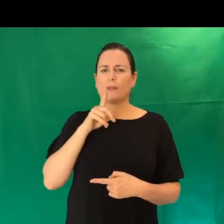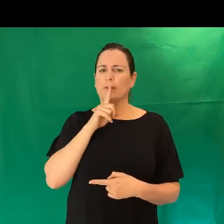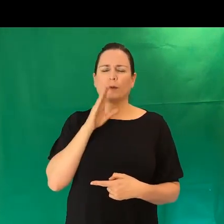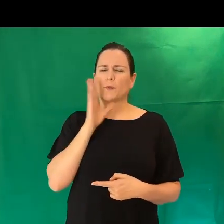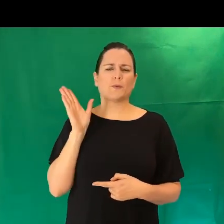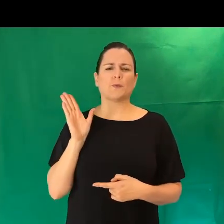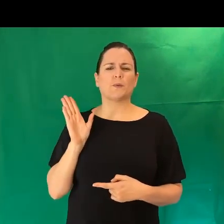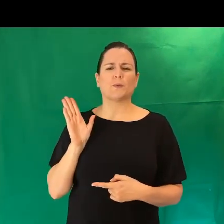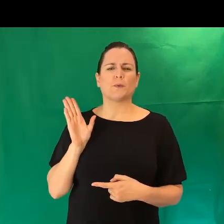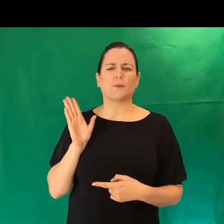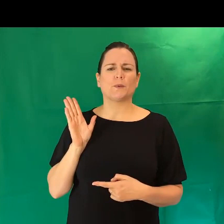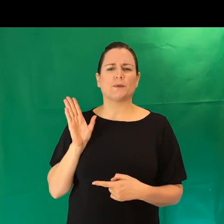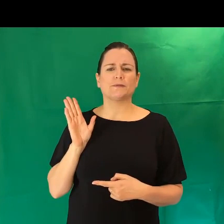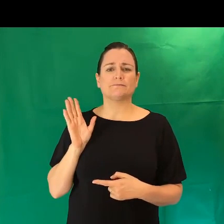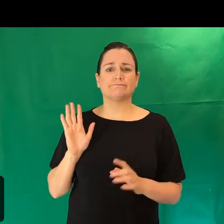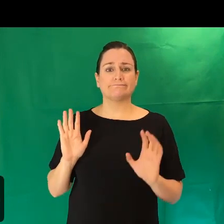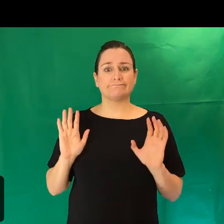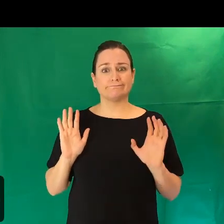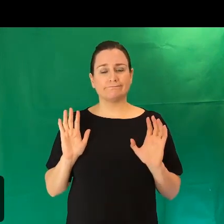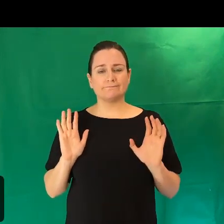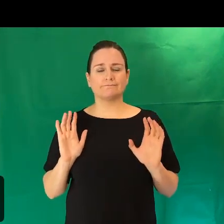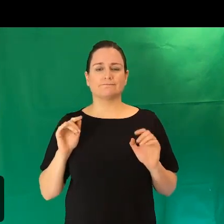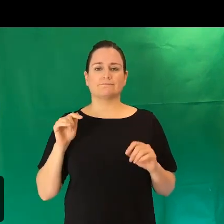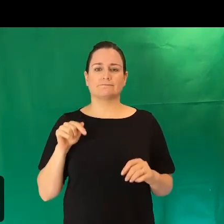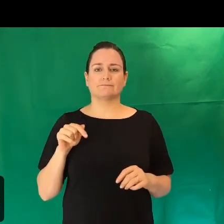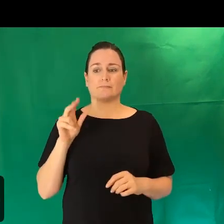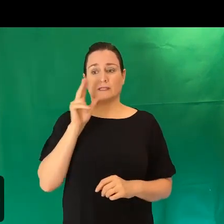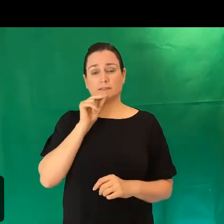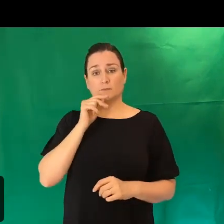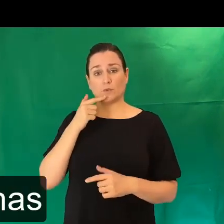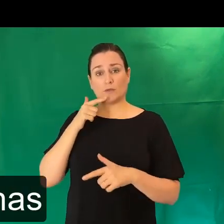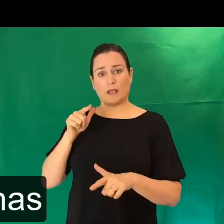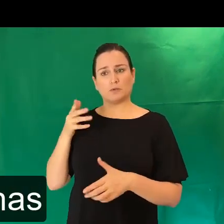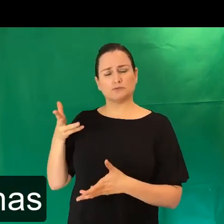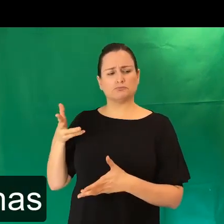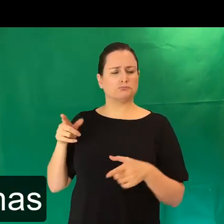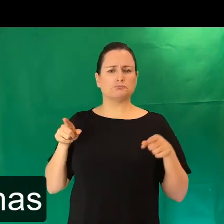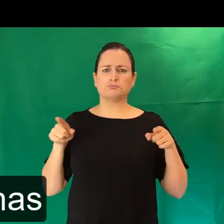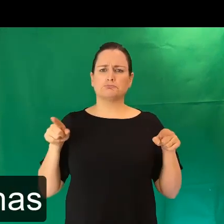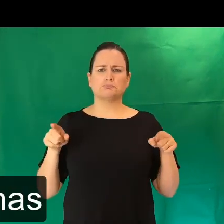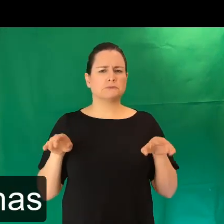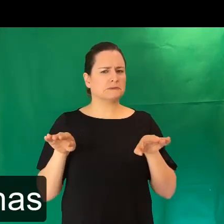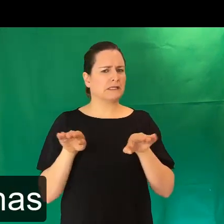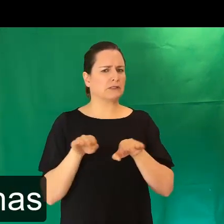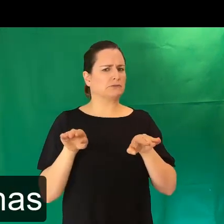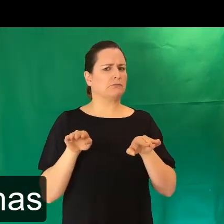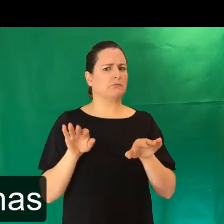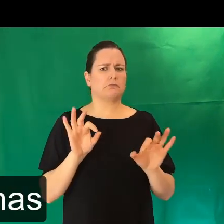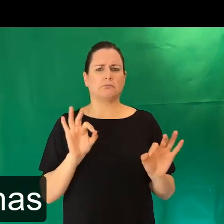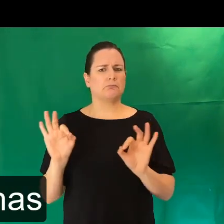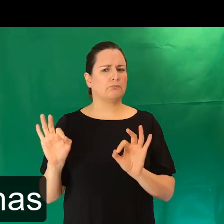style. And there isn't really an equivalent in the spoken language modality.